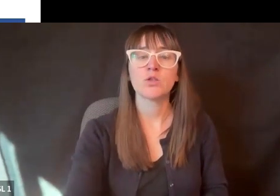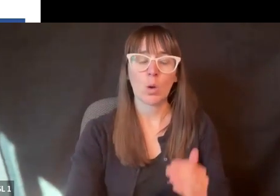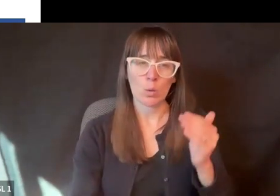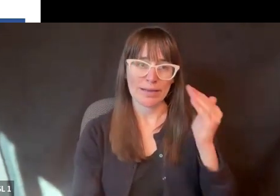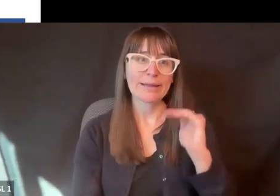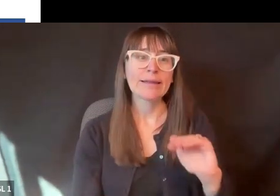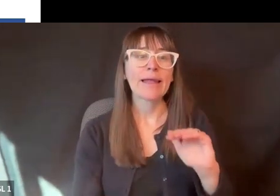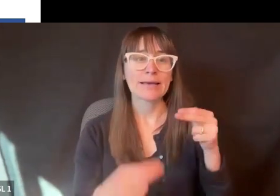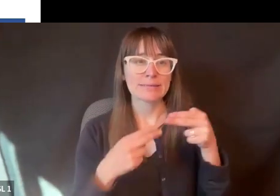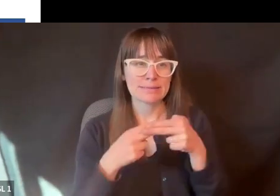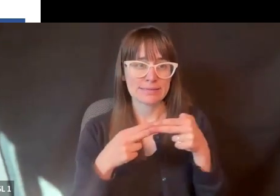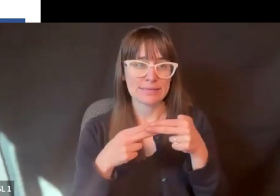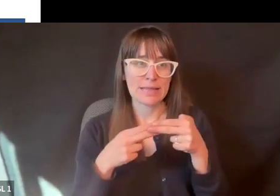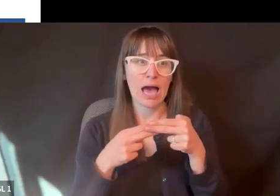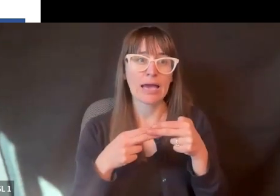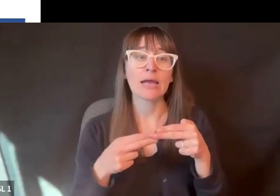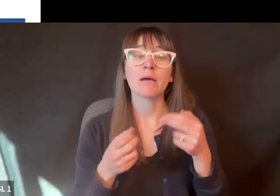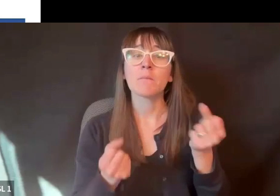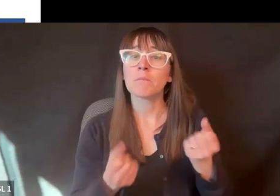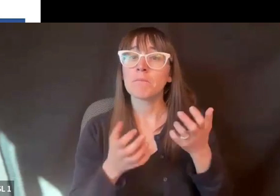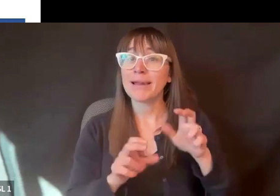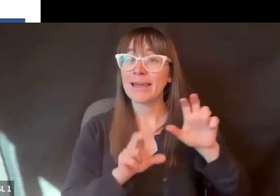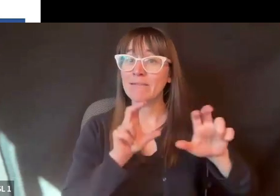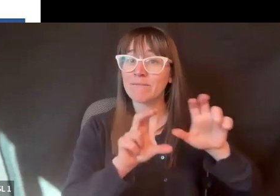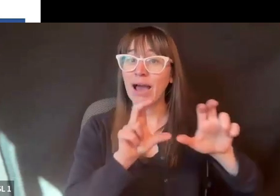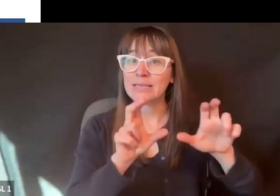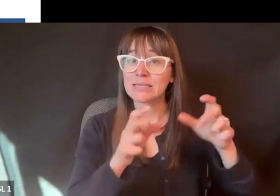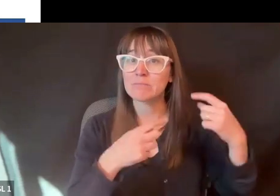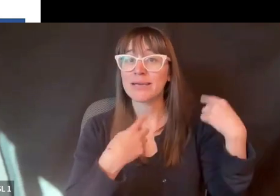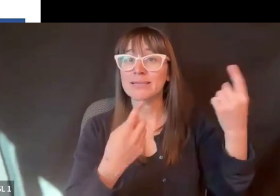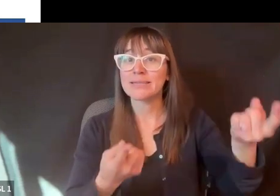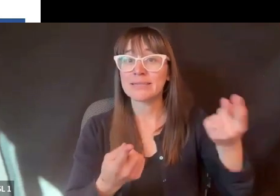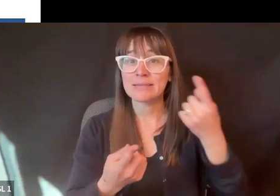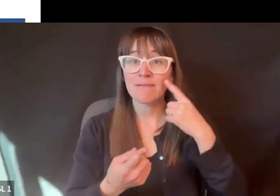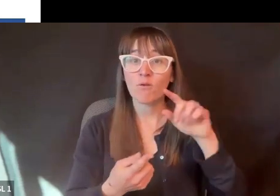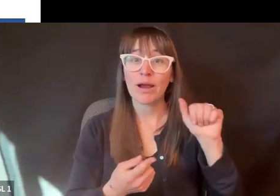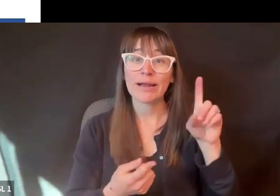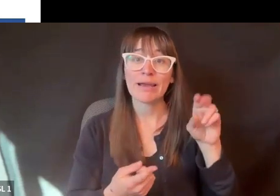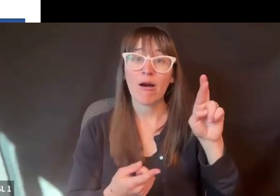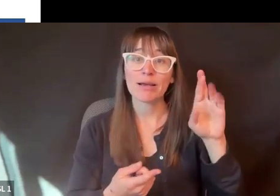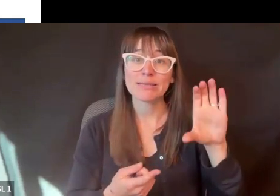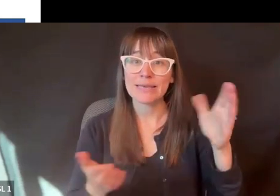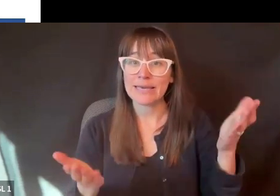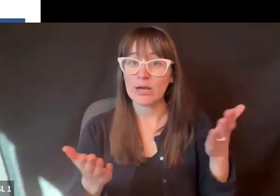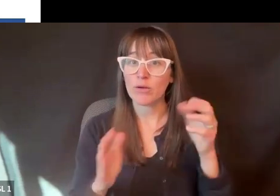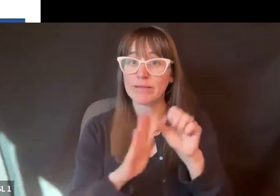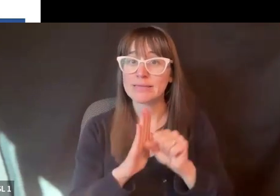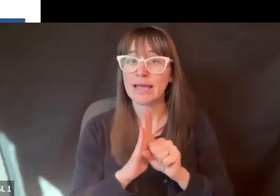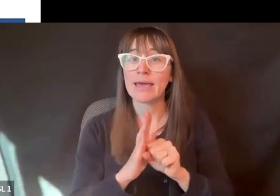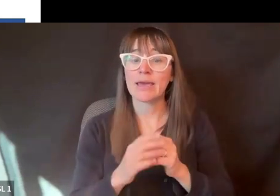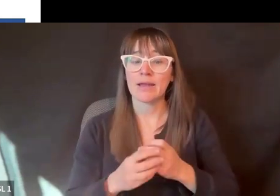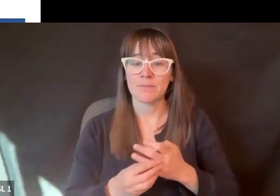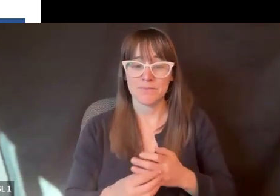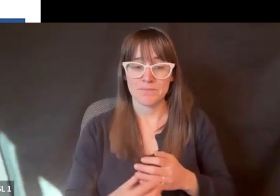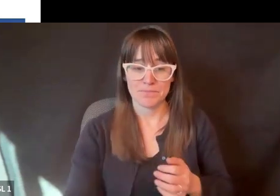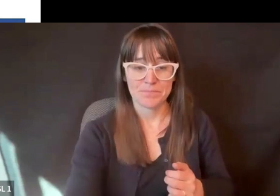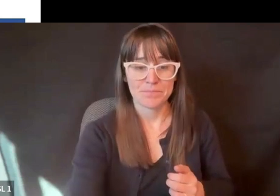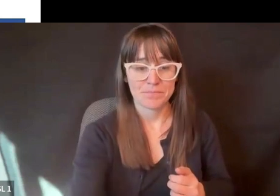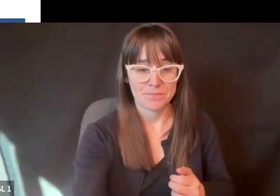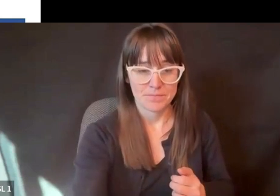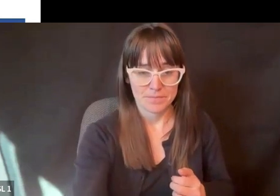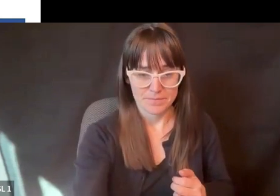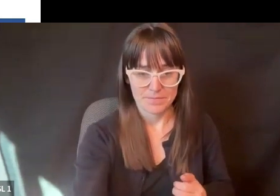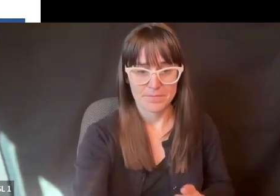next slide. So really, there's been multiple investments in the state here for ADRCs. We